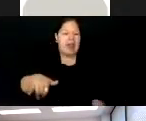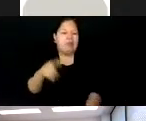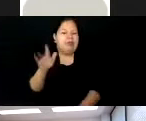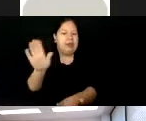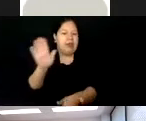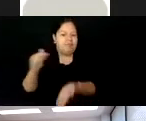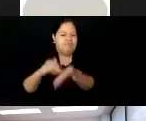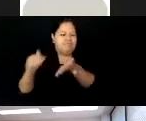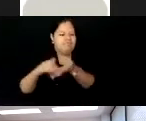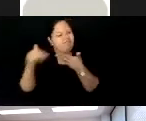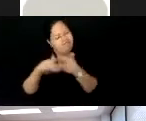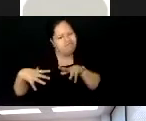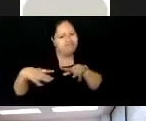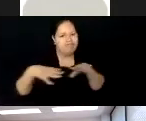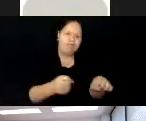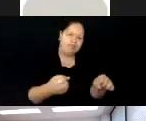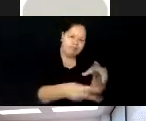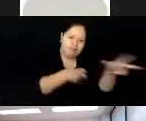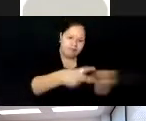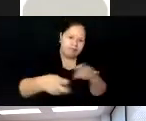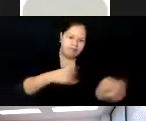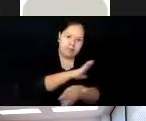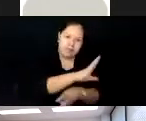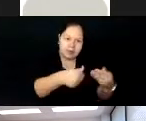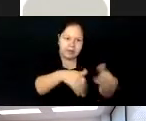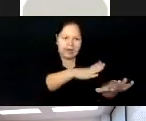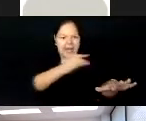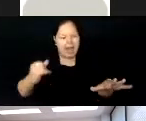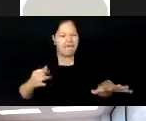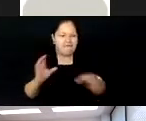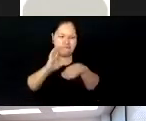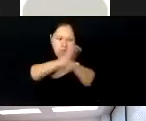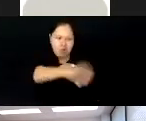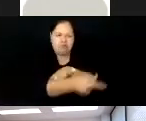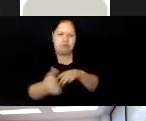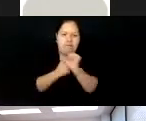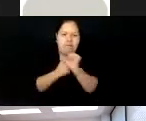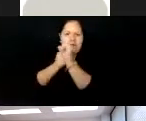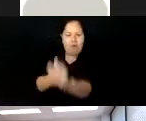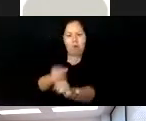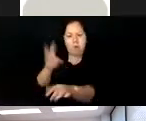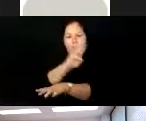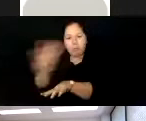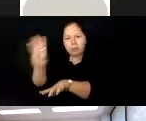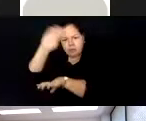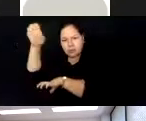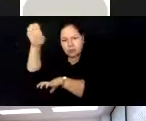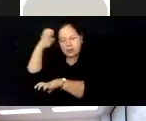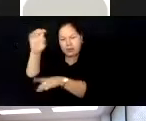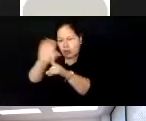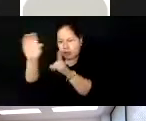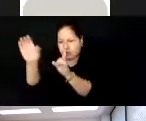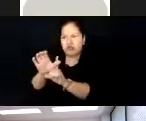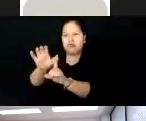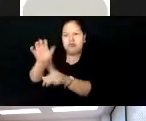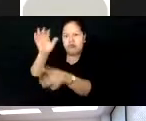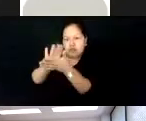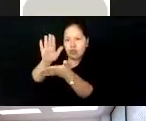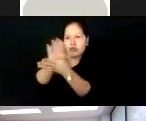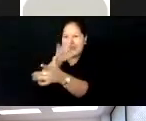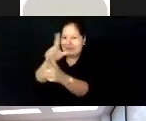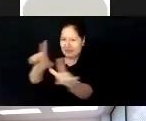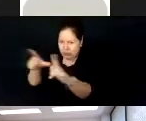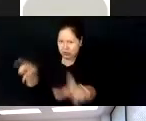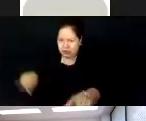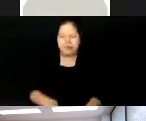and the superimposing of Western European culture, institutions, and languages. This dichotomy,